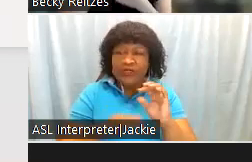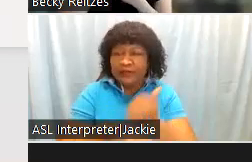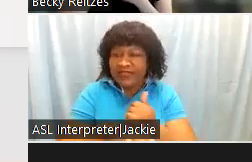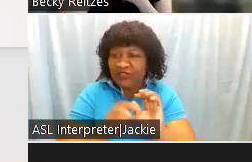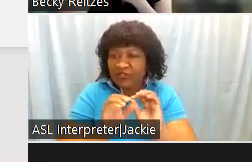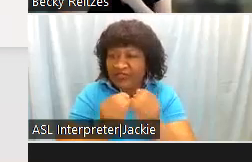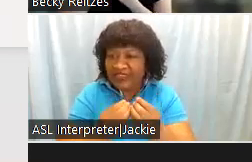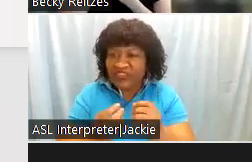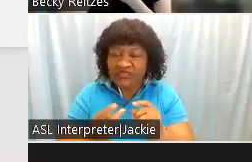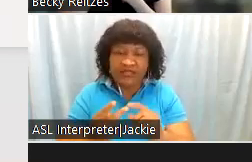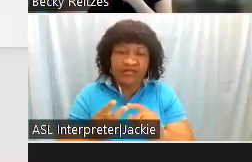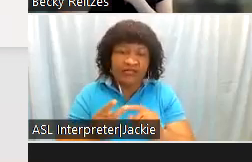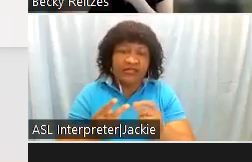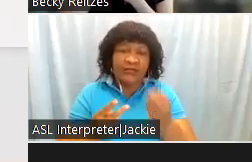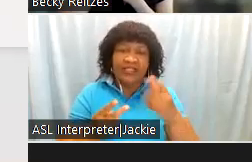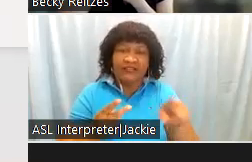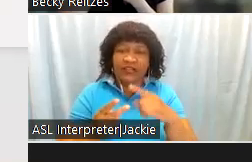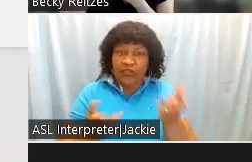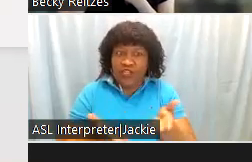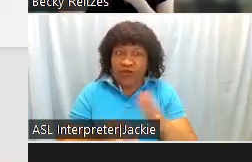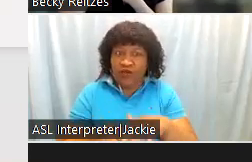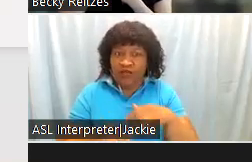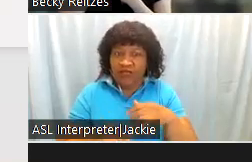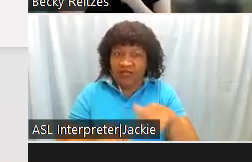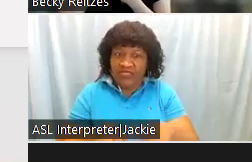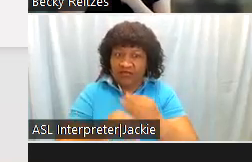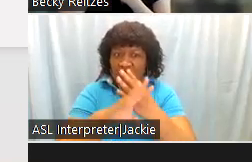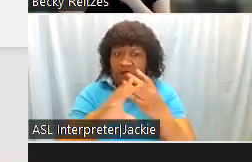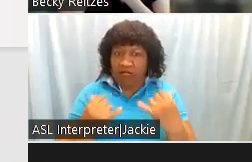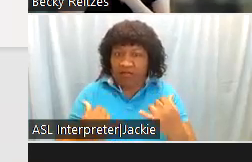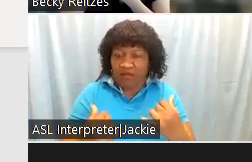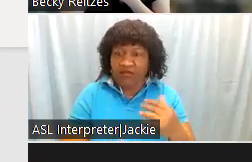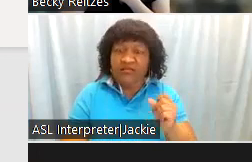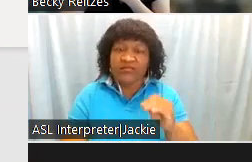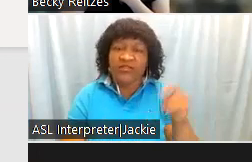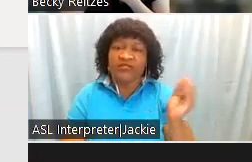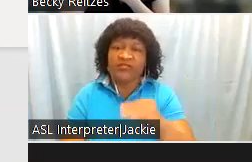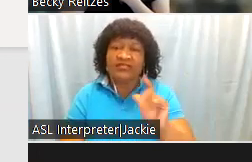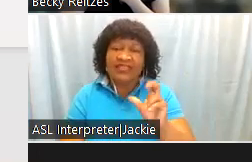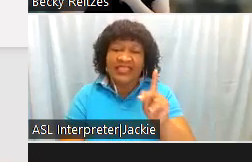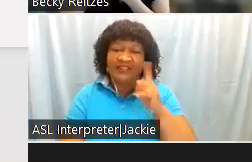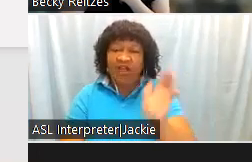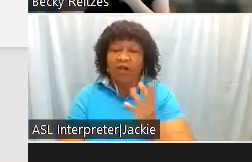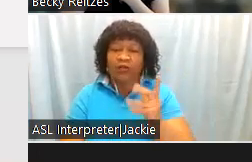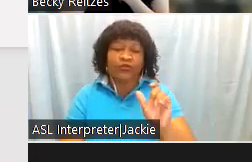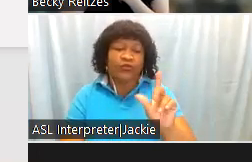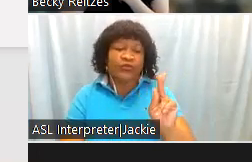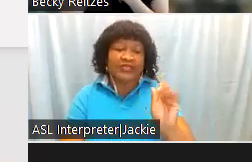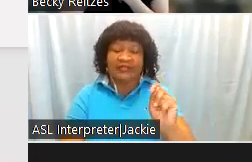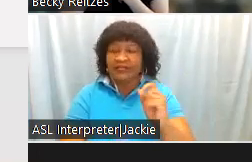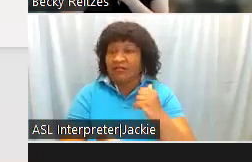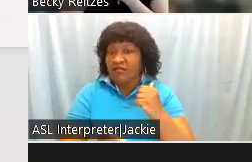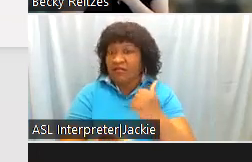organizations. I know a lot of you on the call. That's the link to our toolkit to help supporting